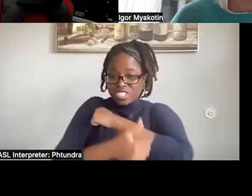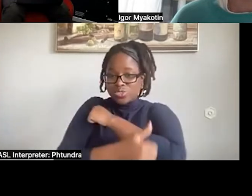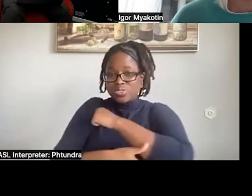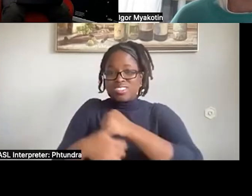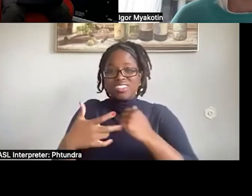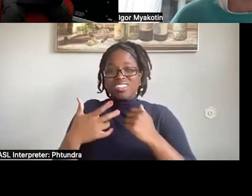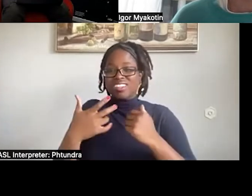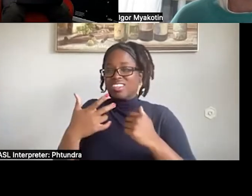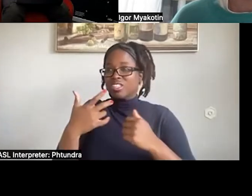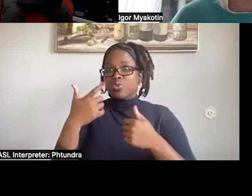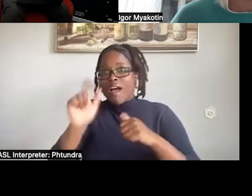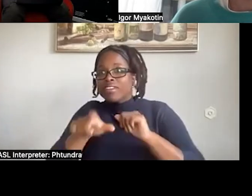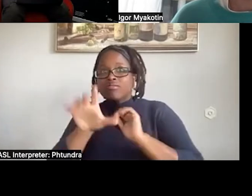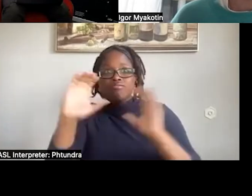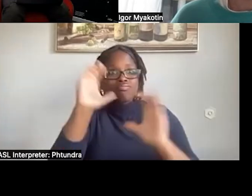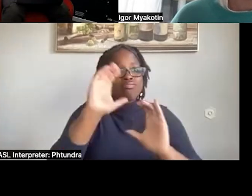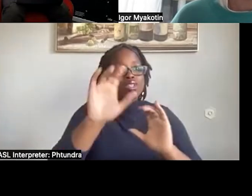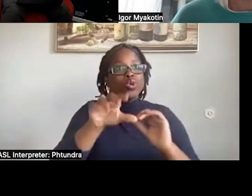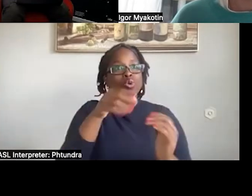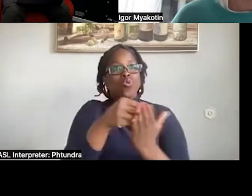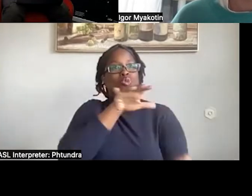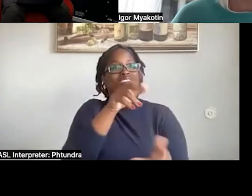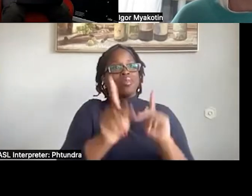people, so they will give you some,